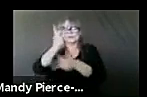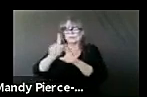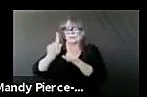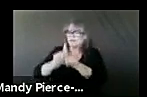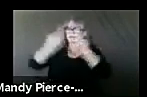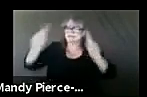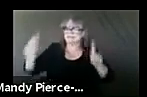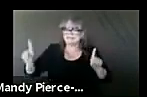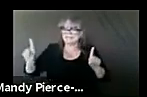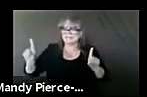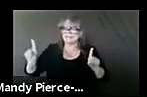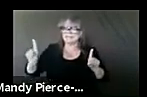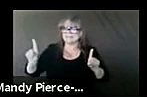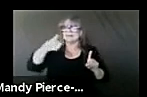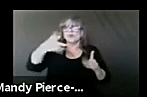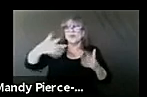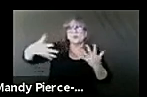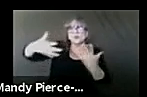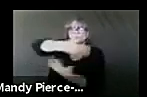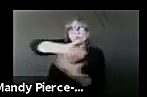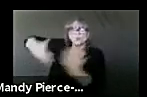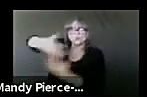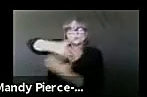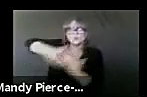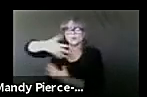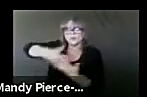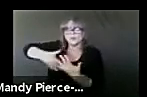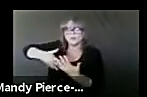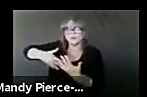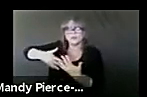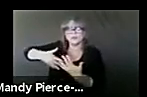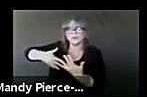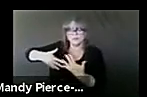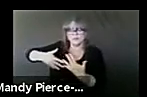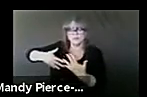All right. Well, thank you all very much for joining us here today